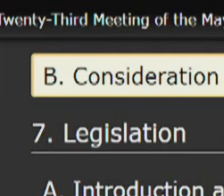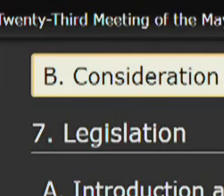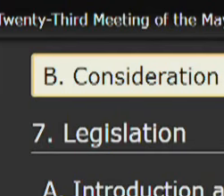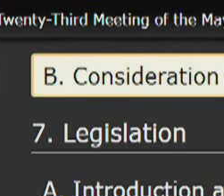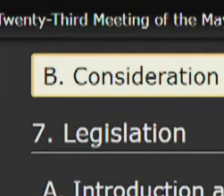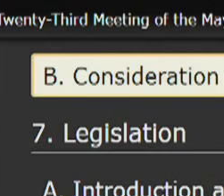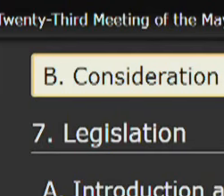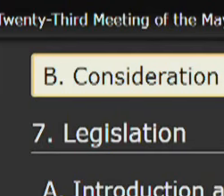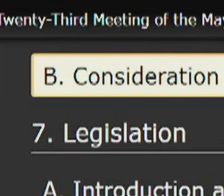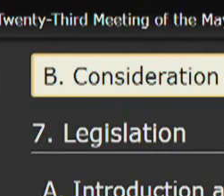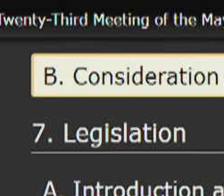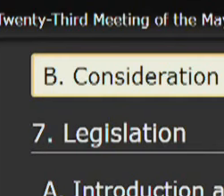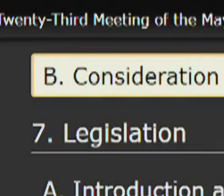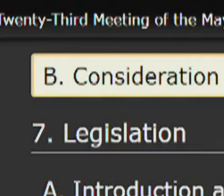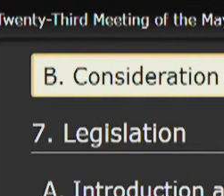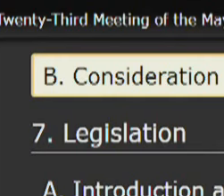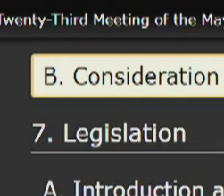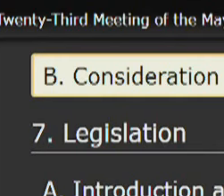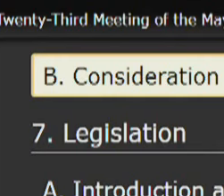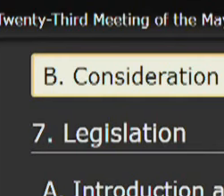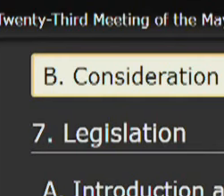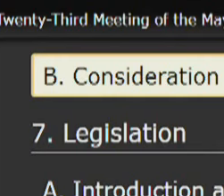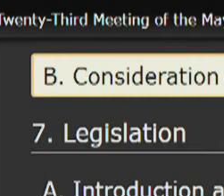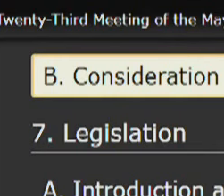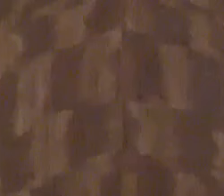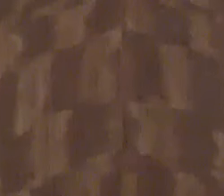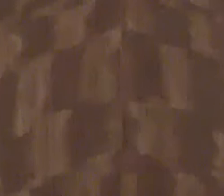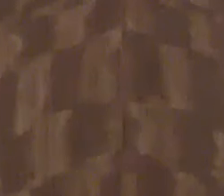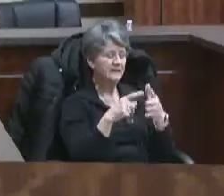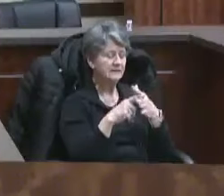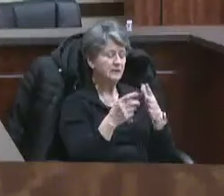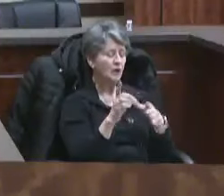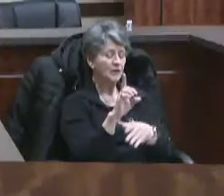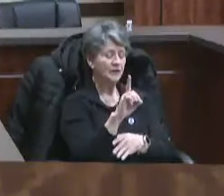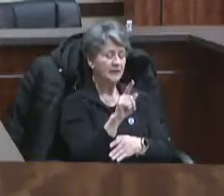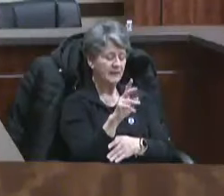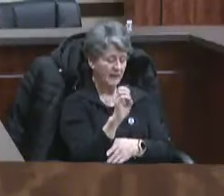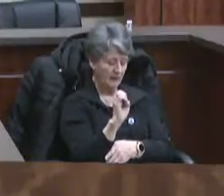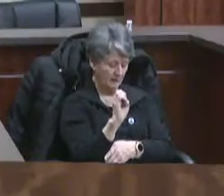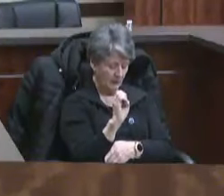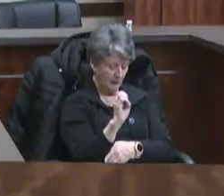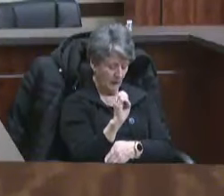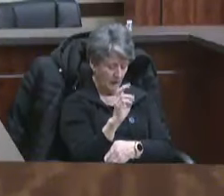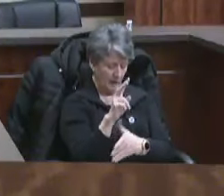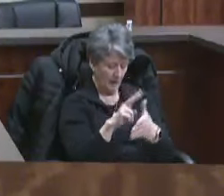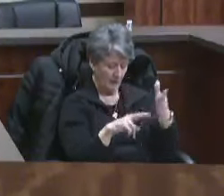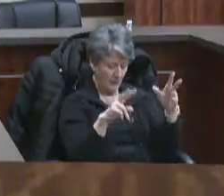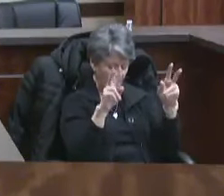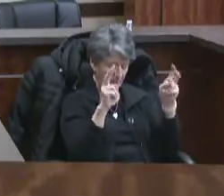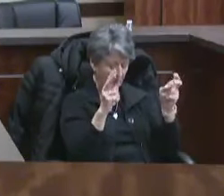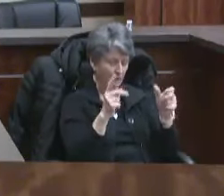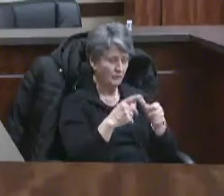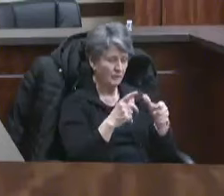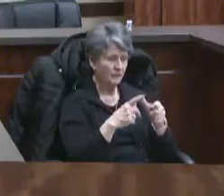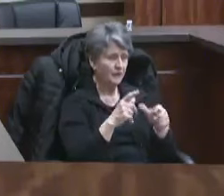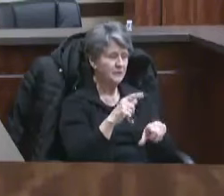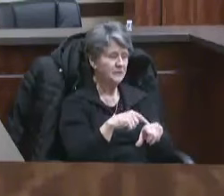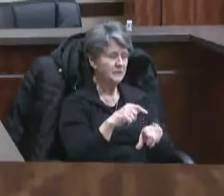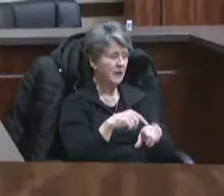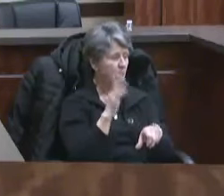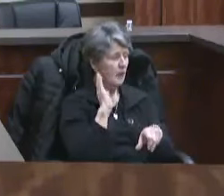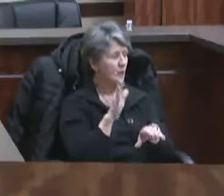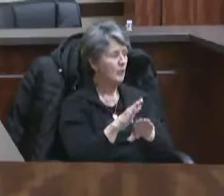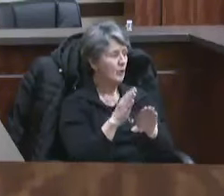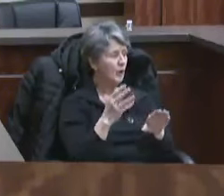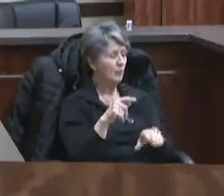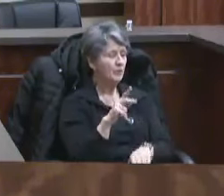digital billboards and provide an effective date. I've read the title into the record for the first reading. I'll open a